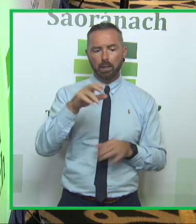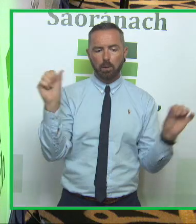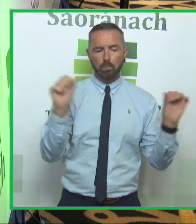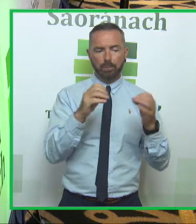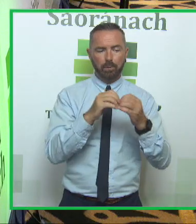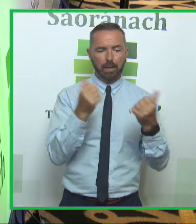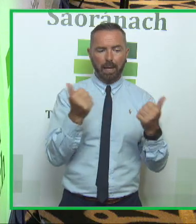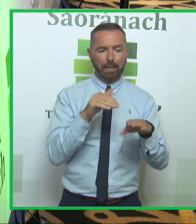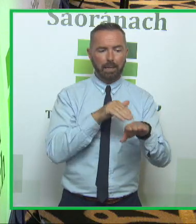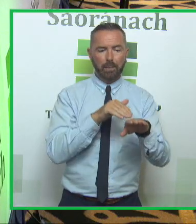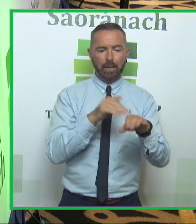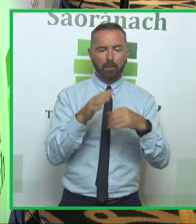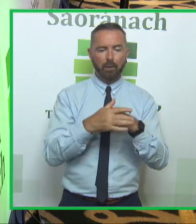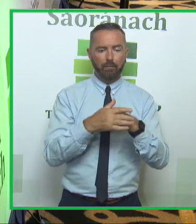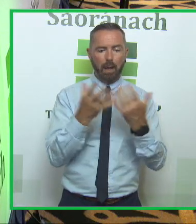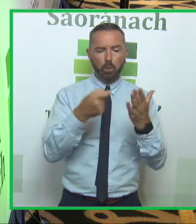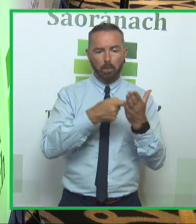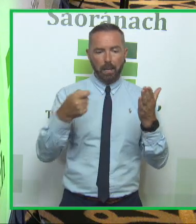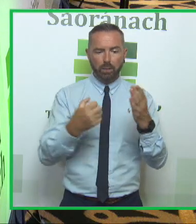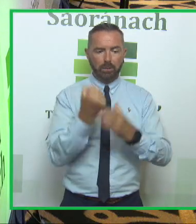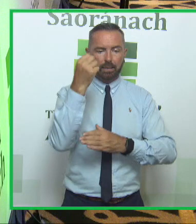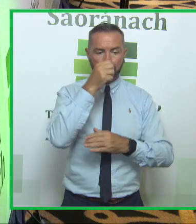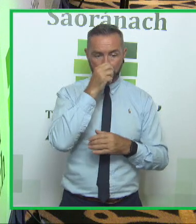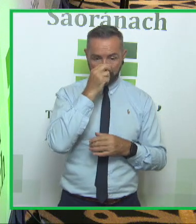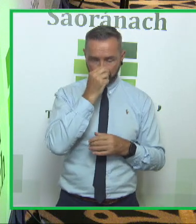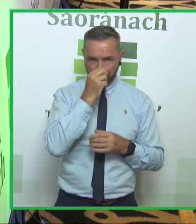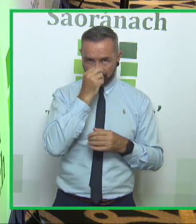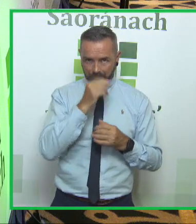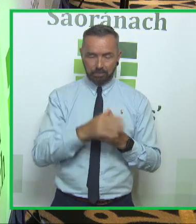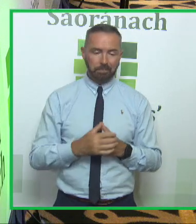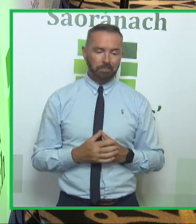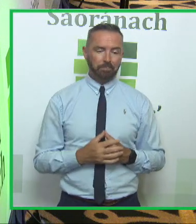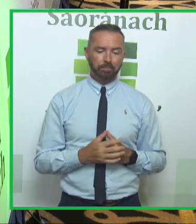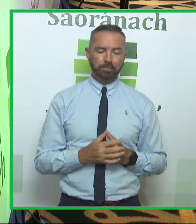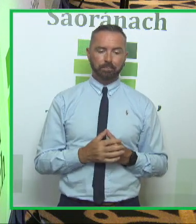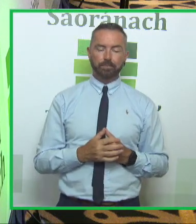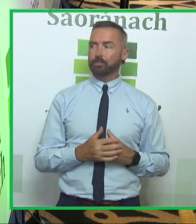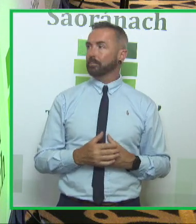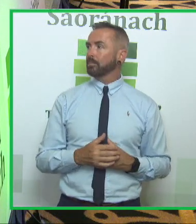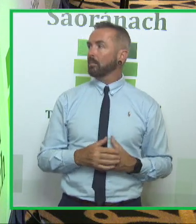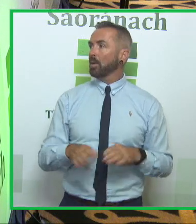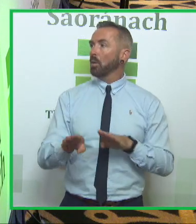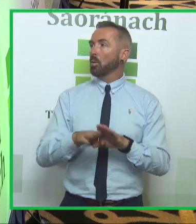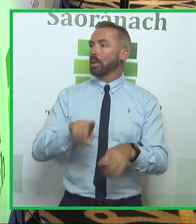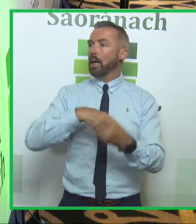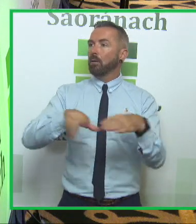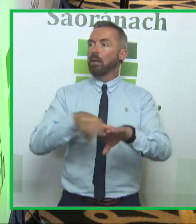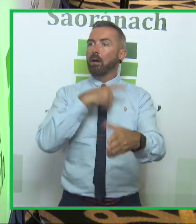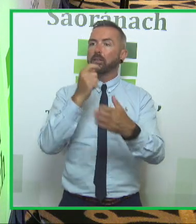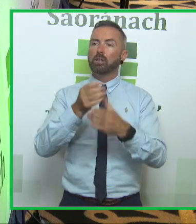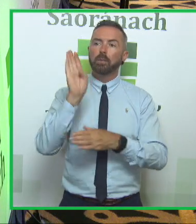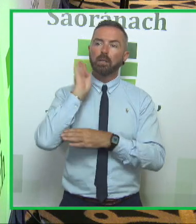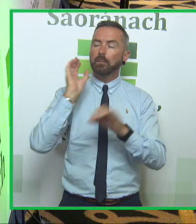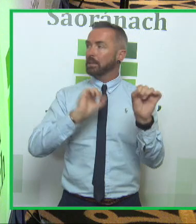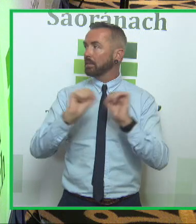any indications of measures of success? So in our long-term accommodation services and our independent